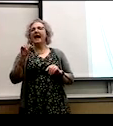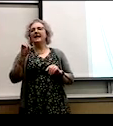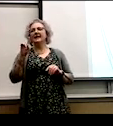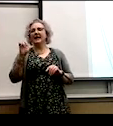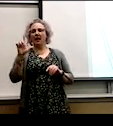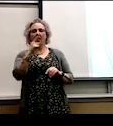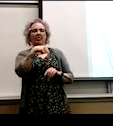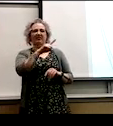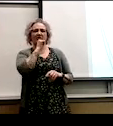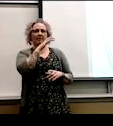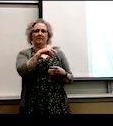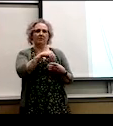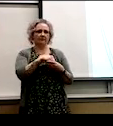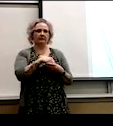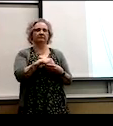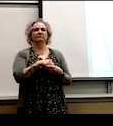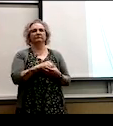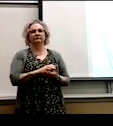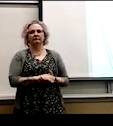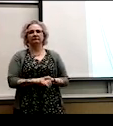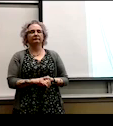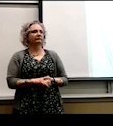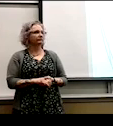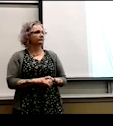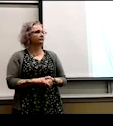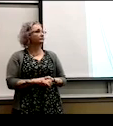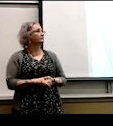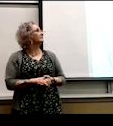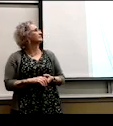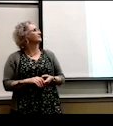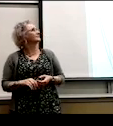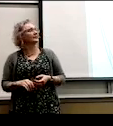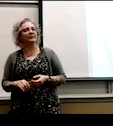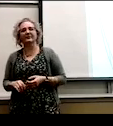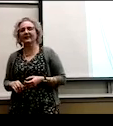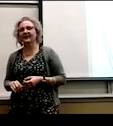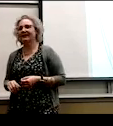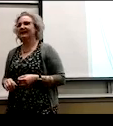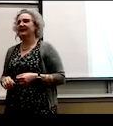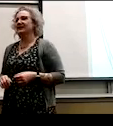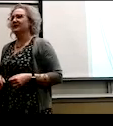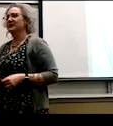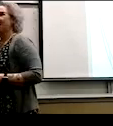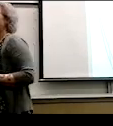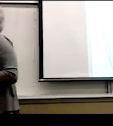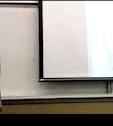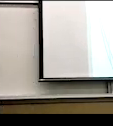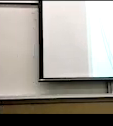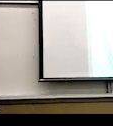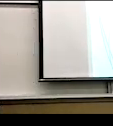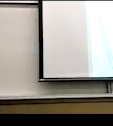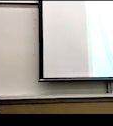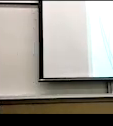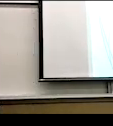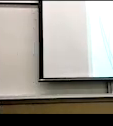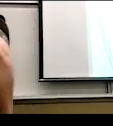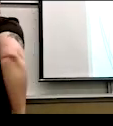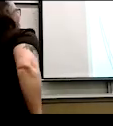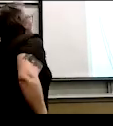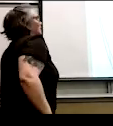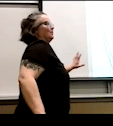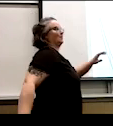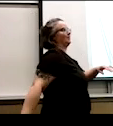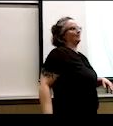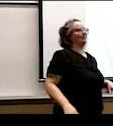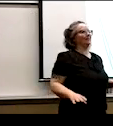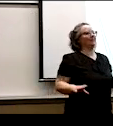out loud quickly. So this is that's not really him. That's a Google John. Okay, so John is 48